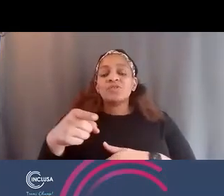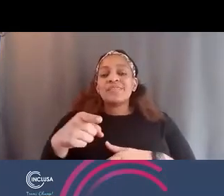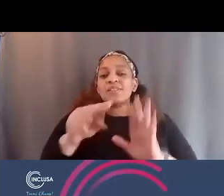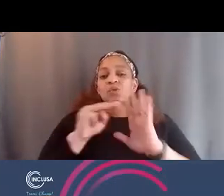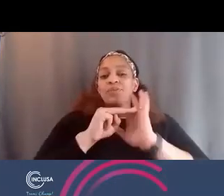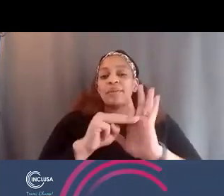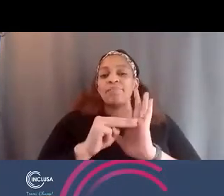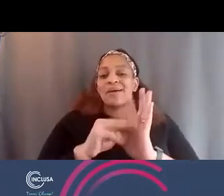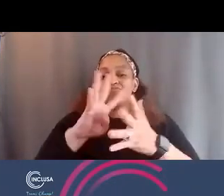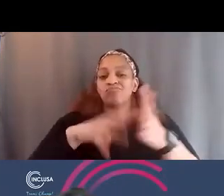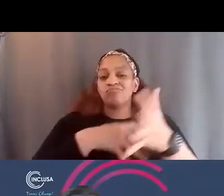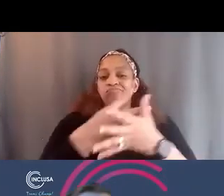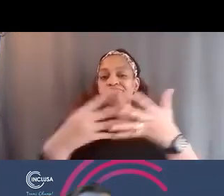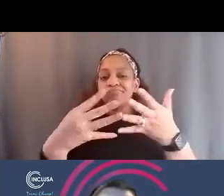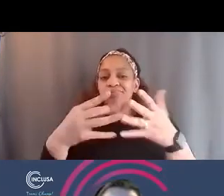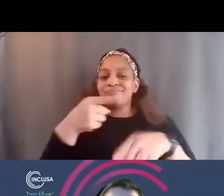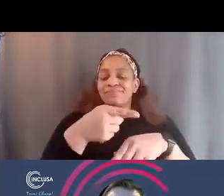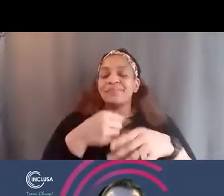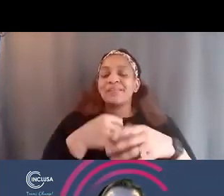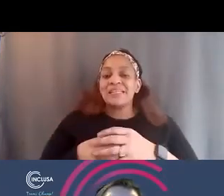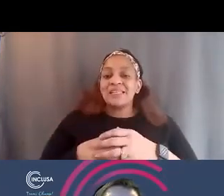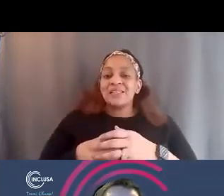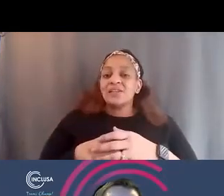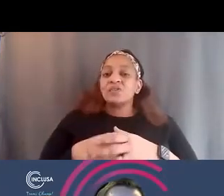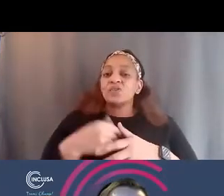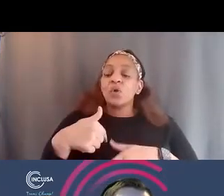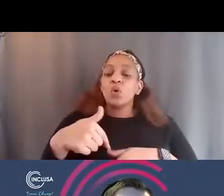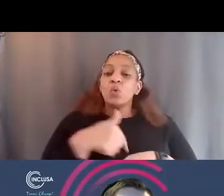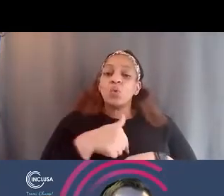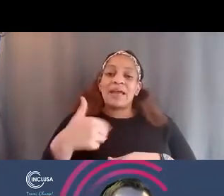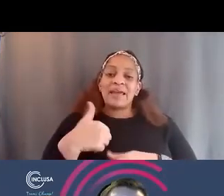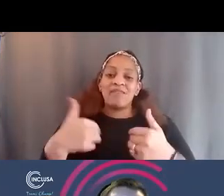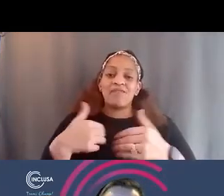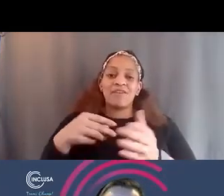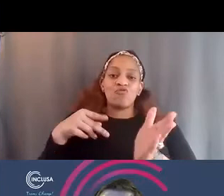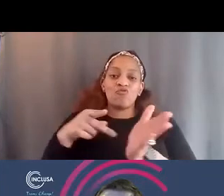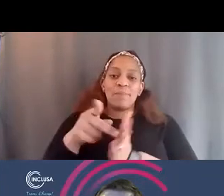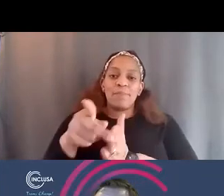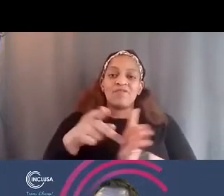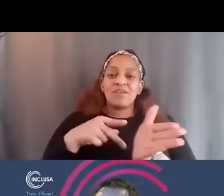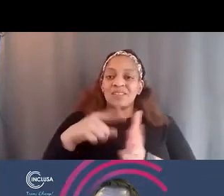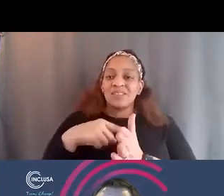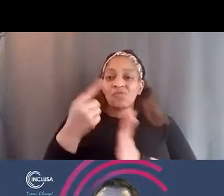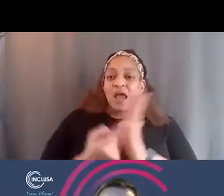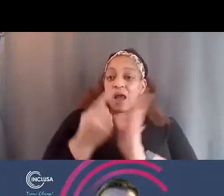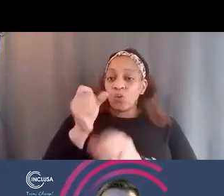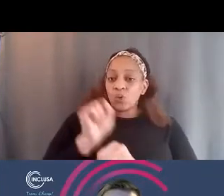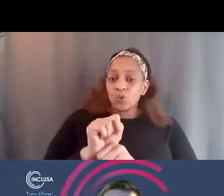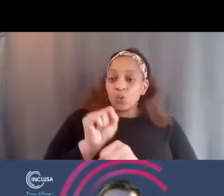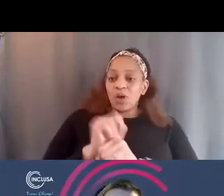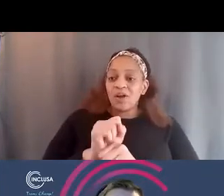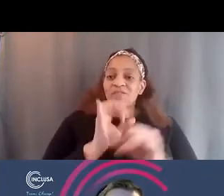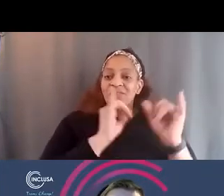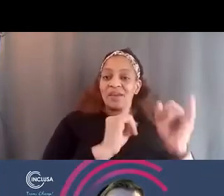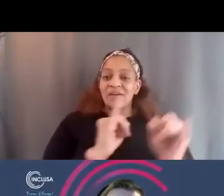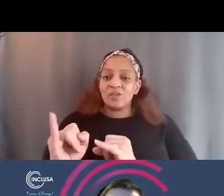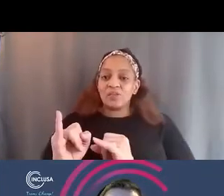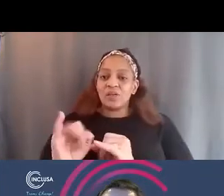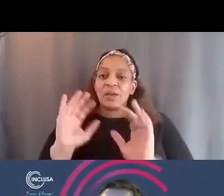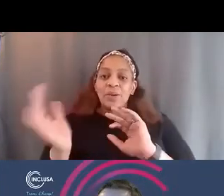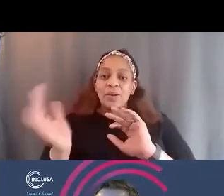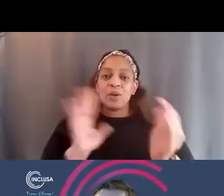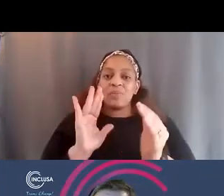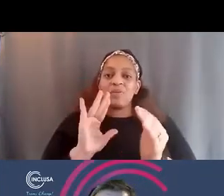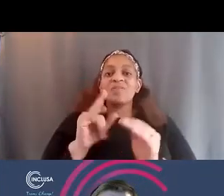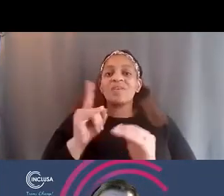to develop. So our reimbursement model pays for hours worked by the individual versus the hours of supported